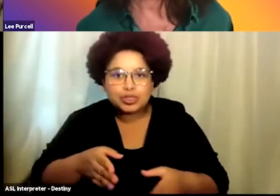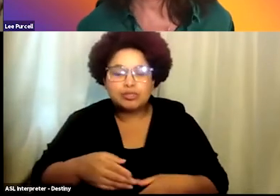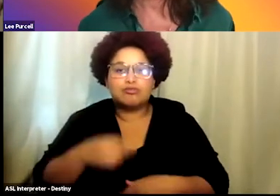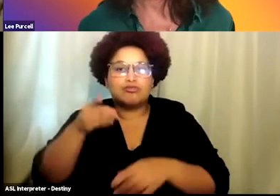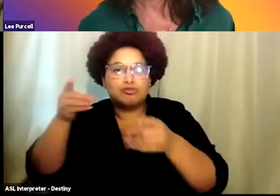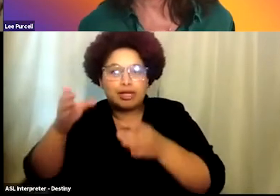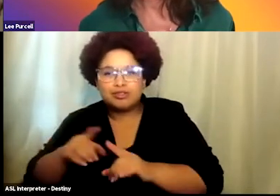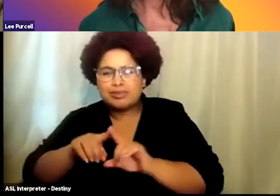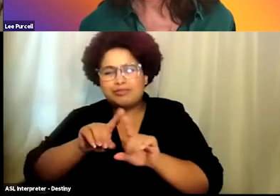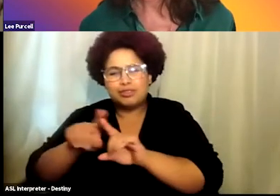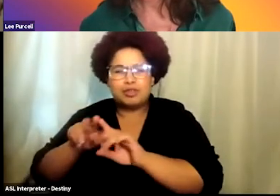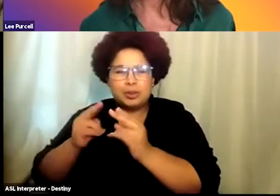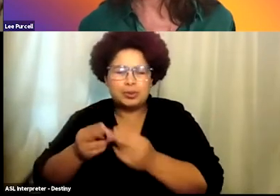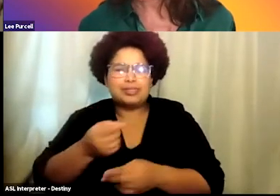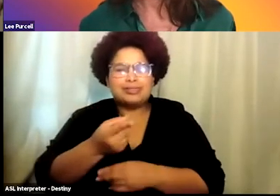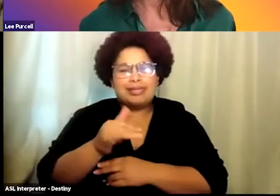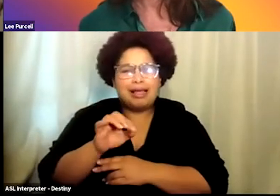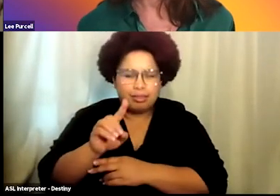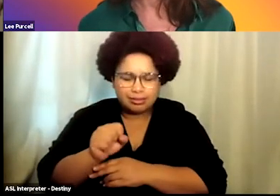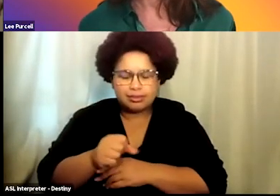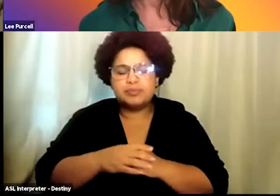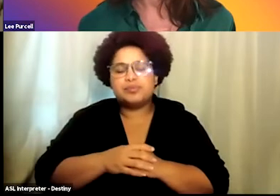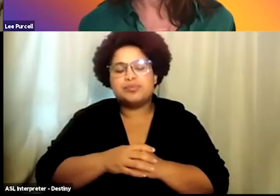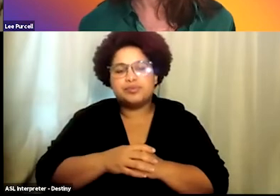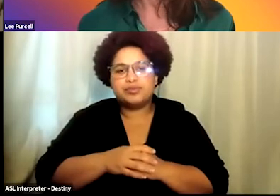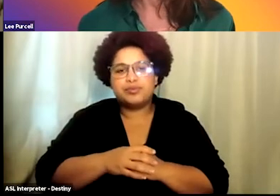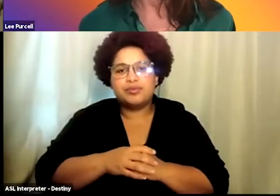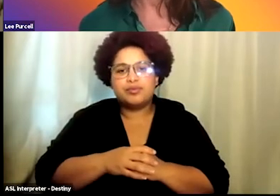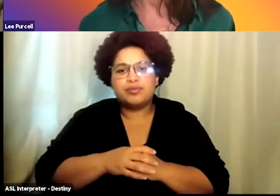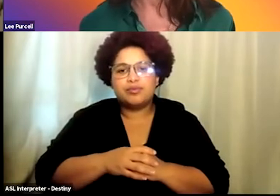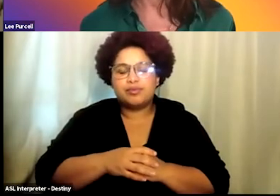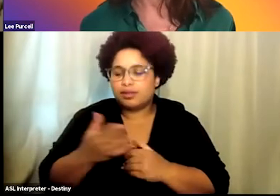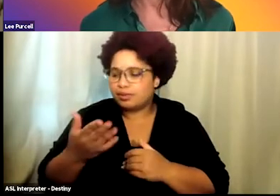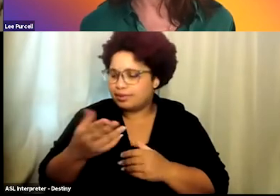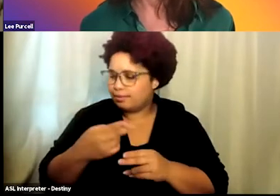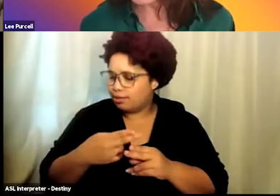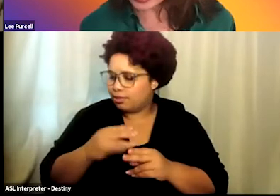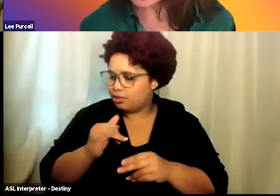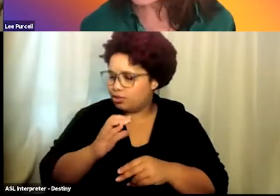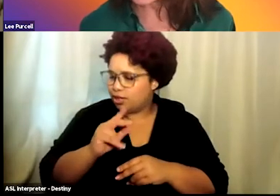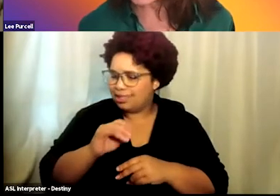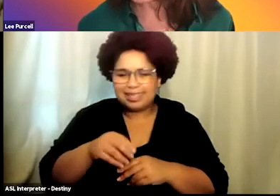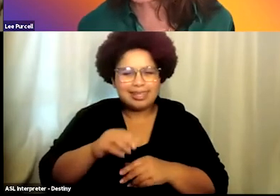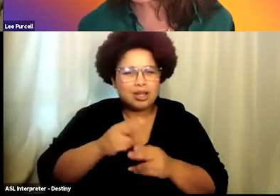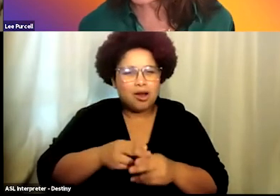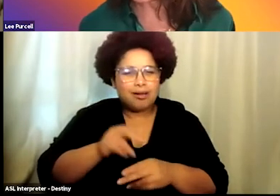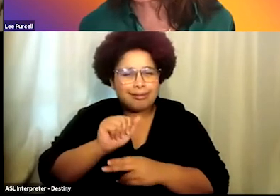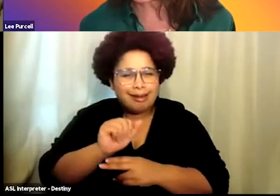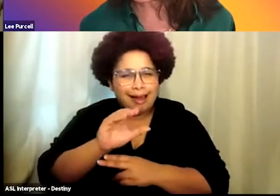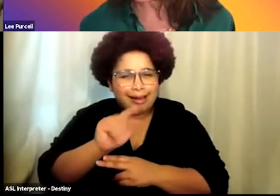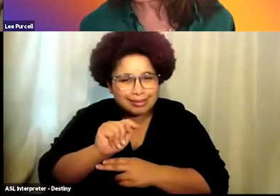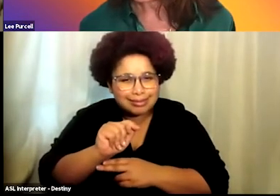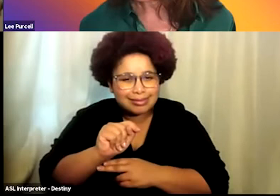various unions and guilds, and that. What's the name of that, Jackie? That is it called ACT? The one that we